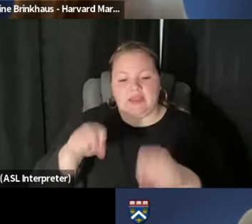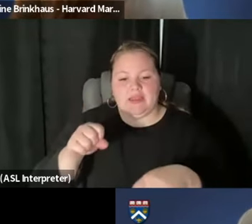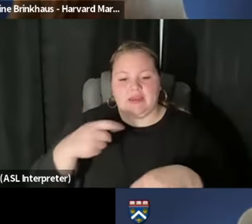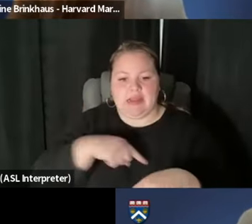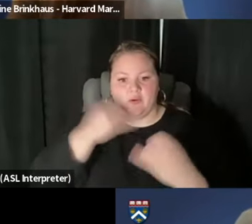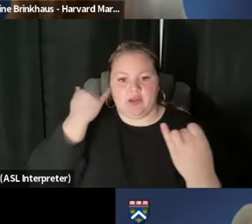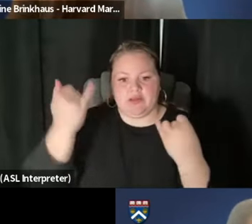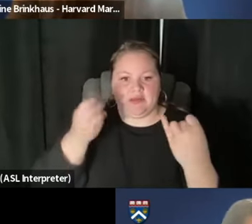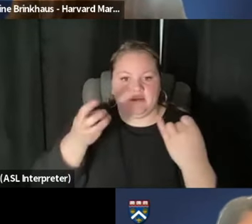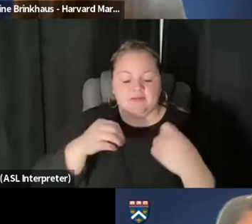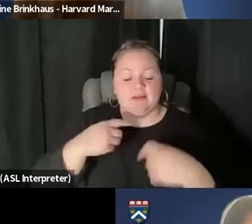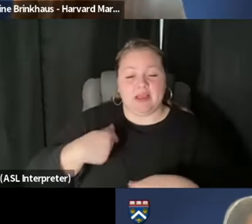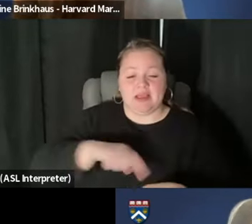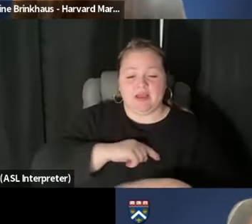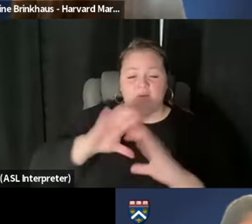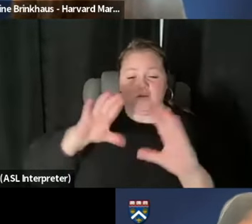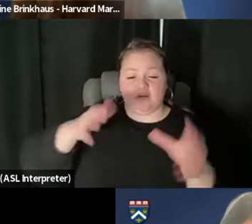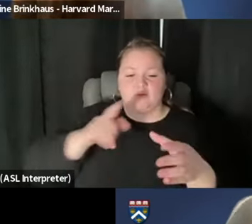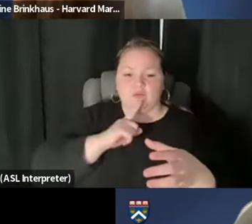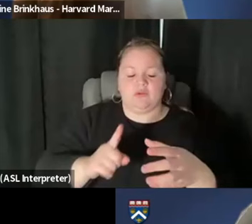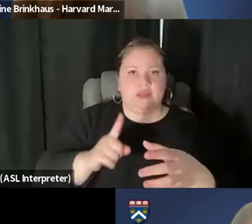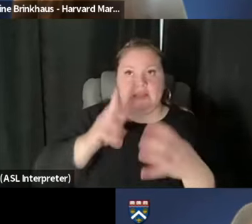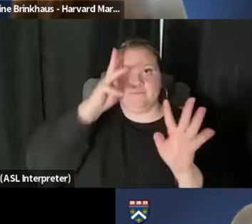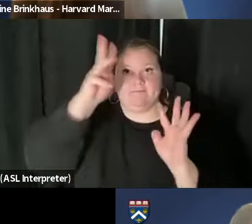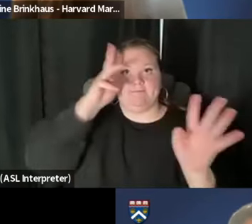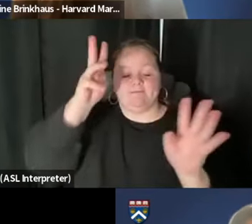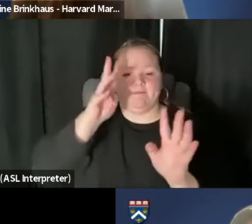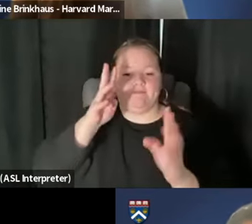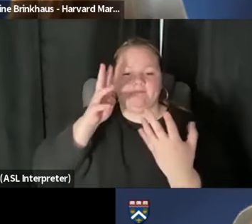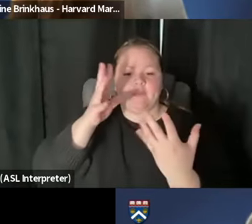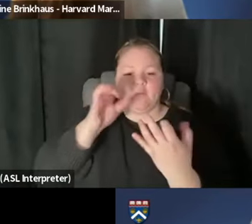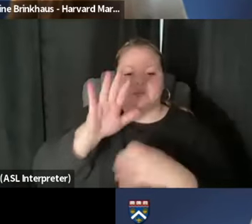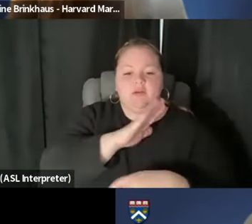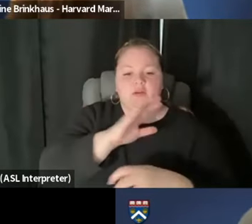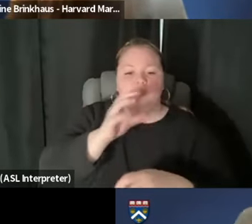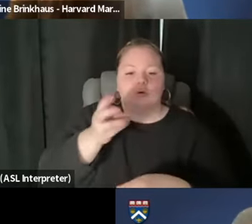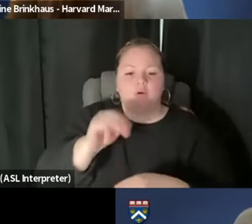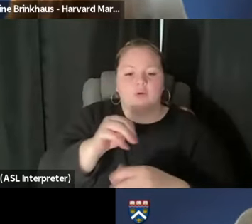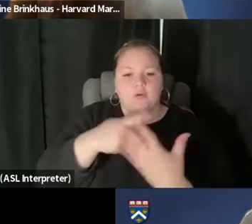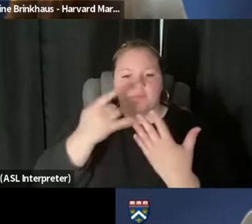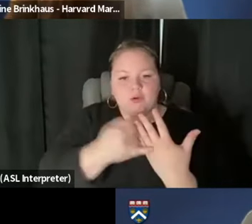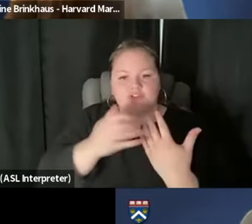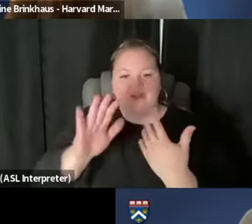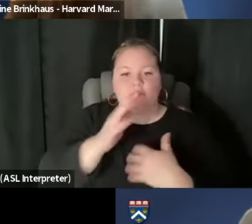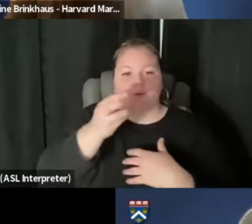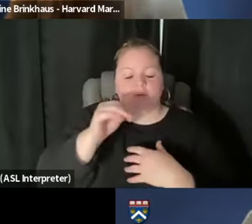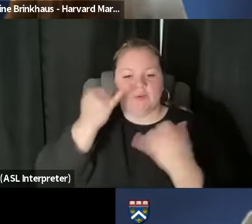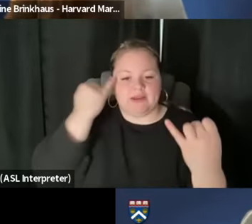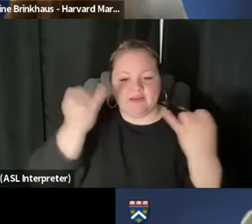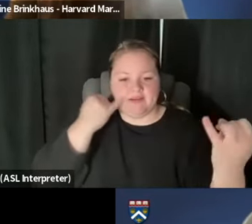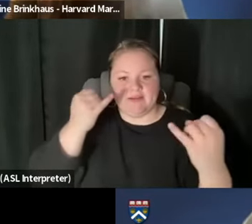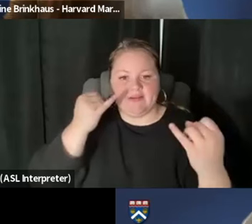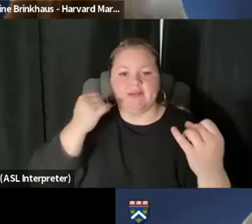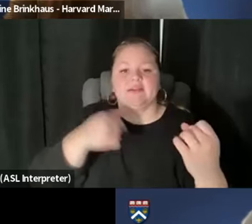very entrepreneurial minded and a lot of innovation was happening and people wanted to have their own projects and ideas. And I had